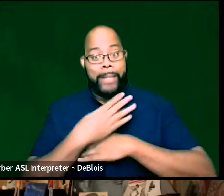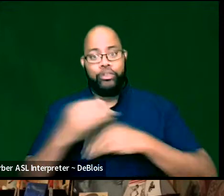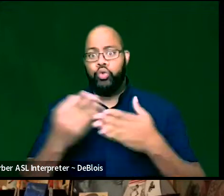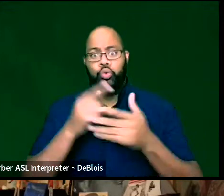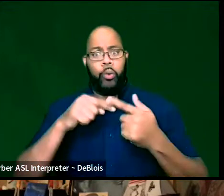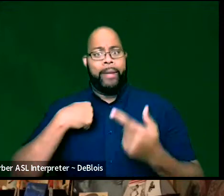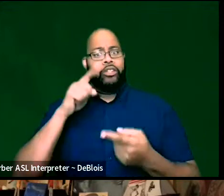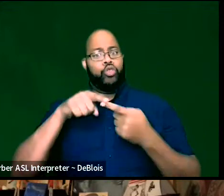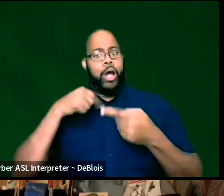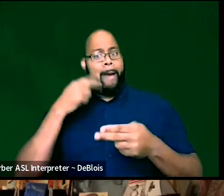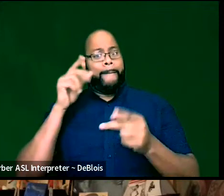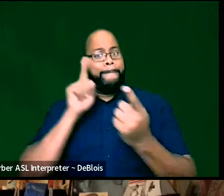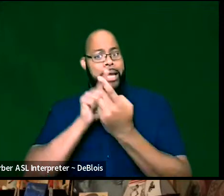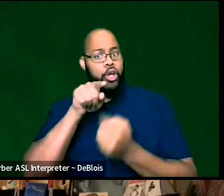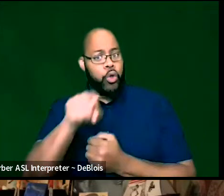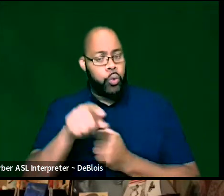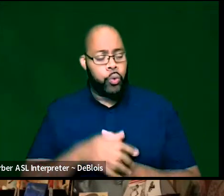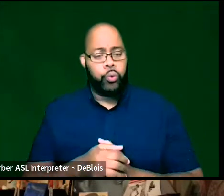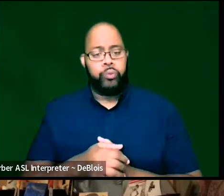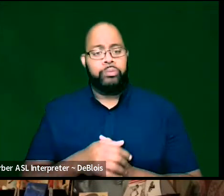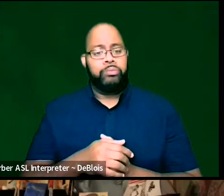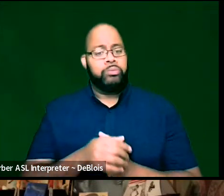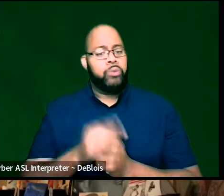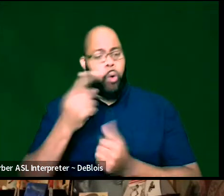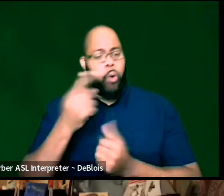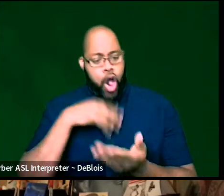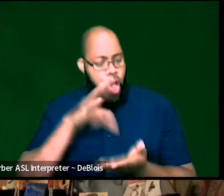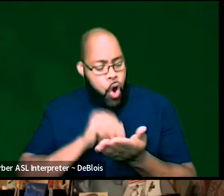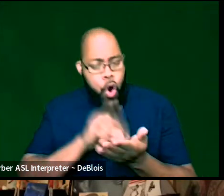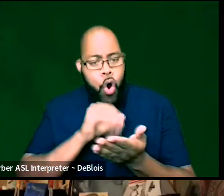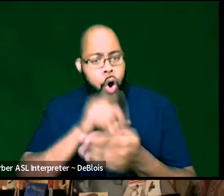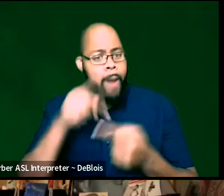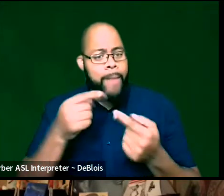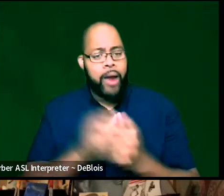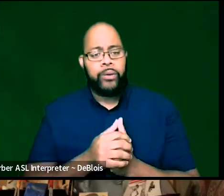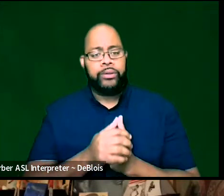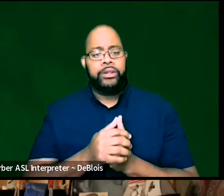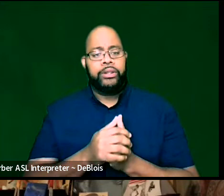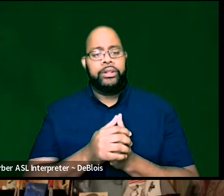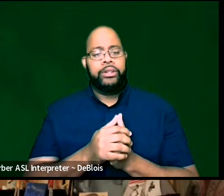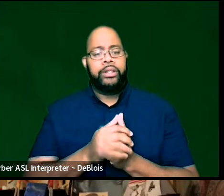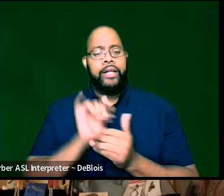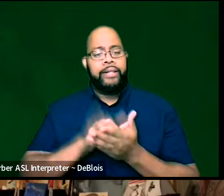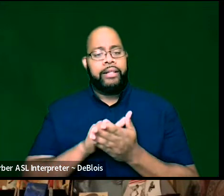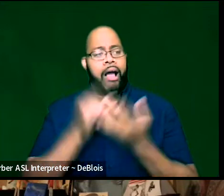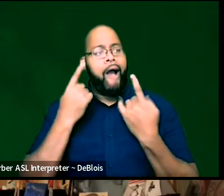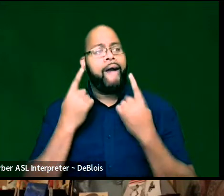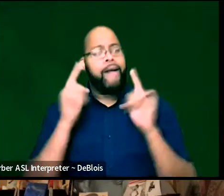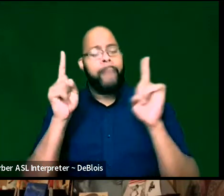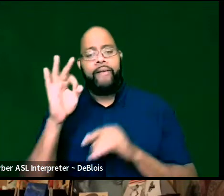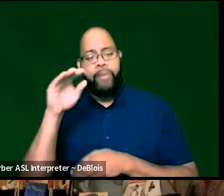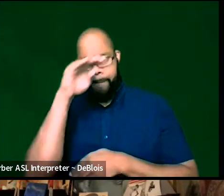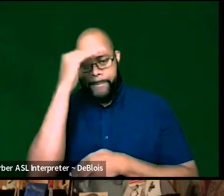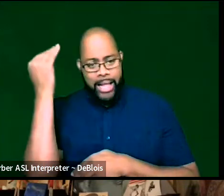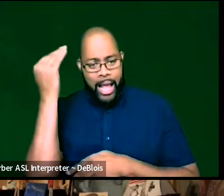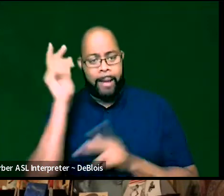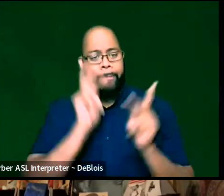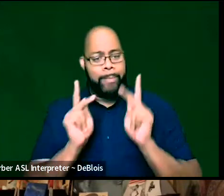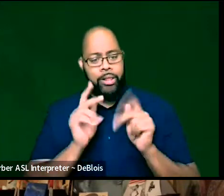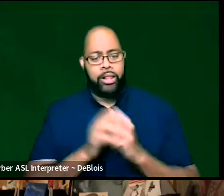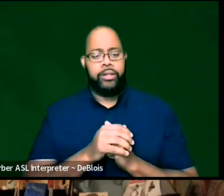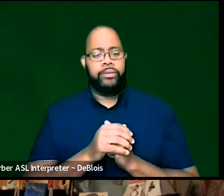until I met you. Consistently learning about the accomplishments of Black